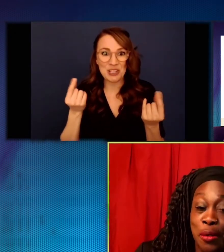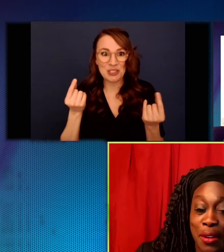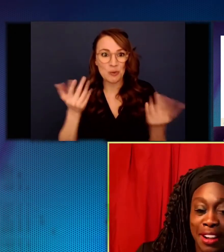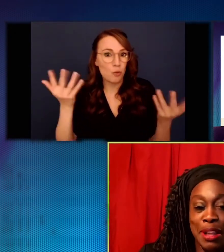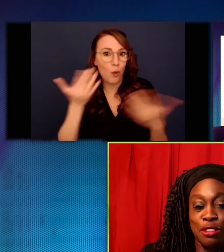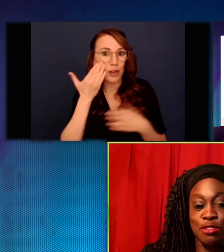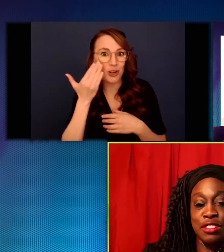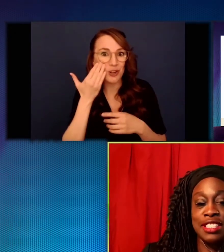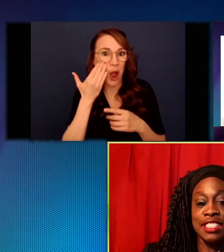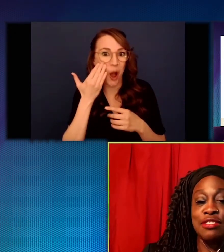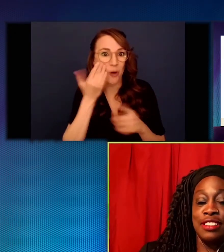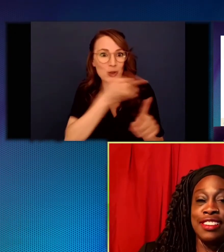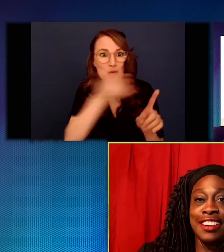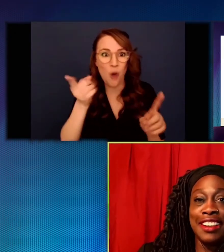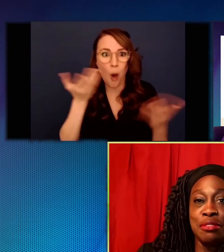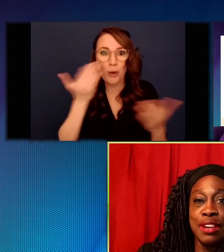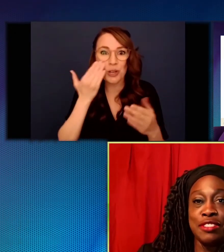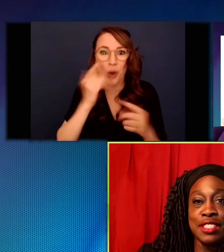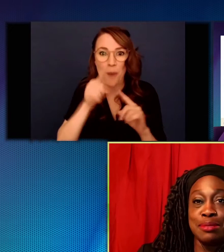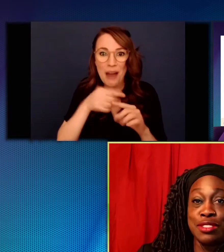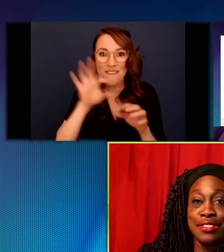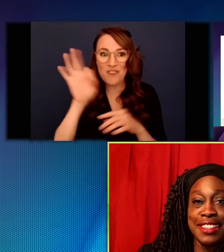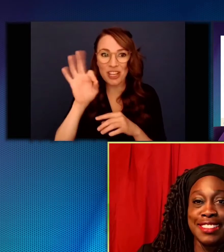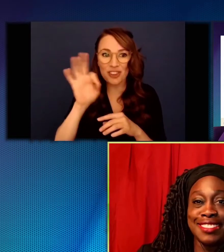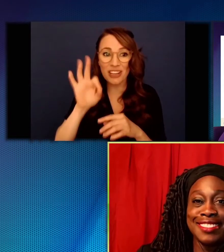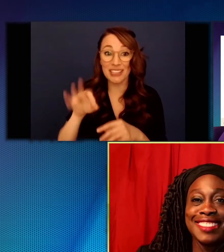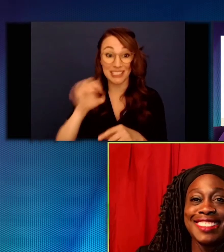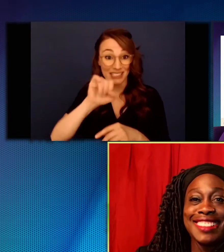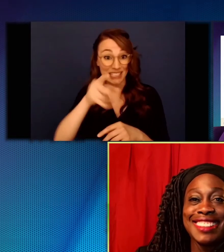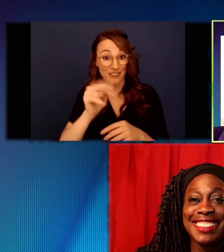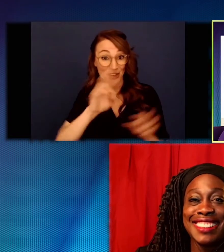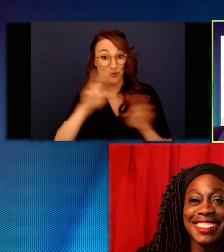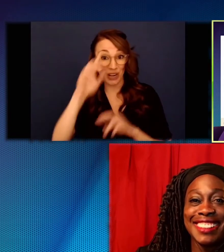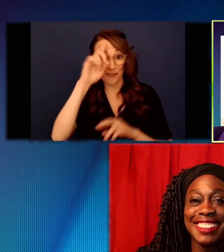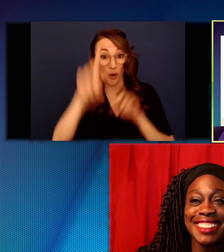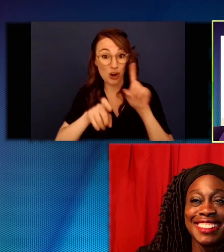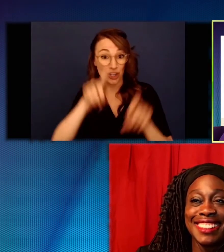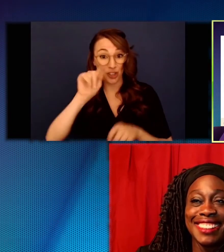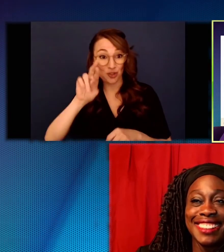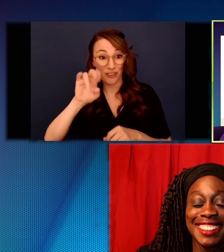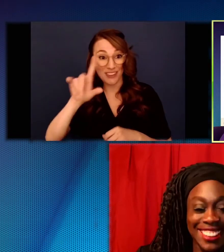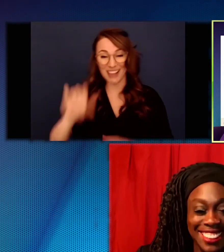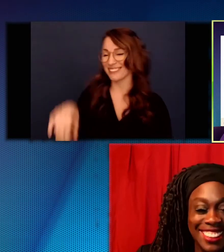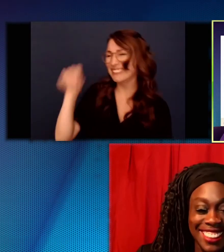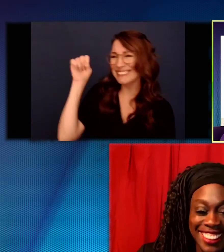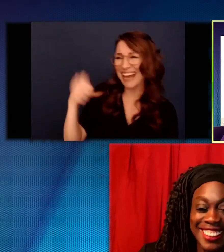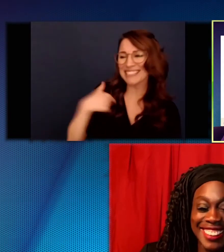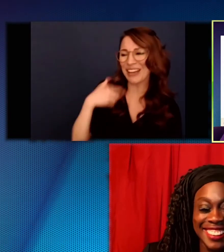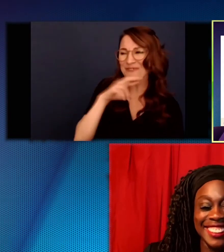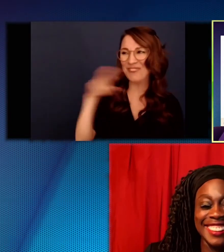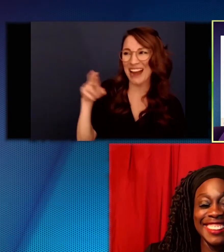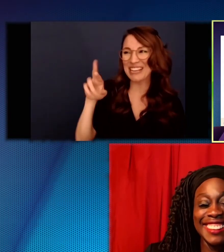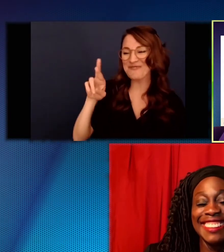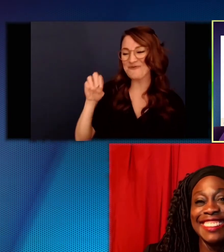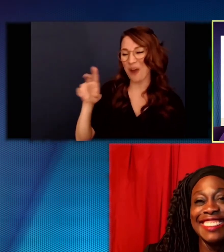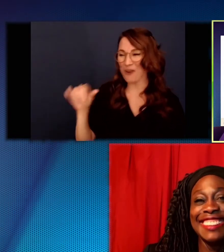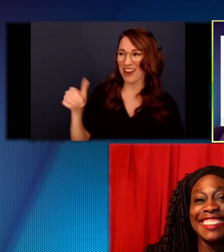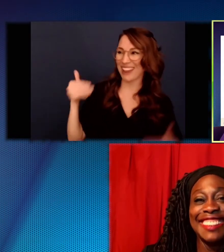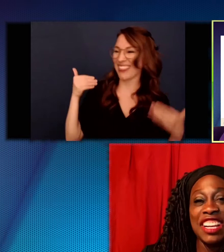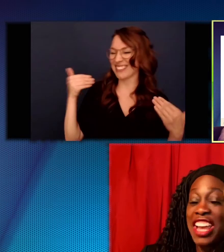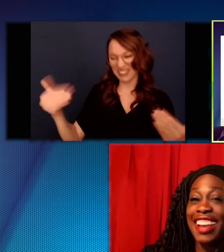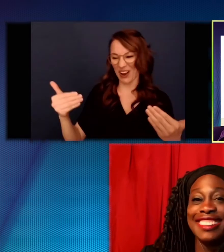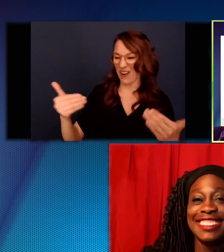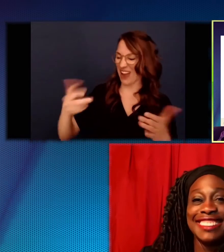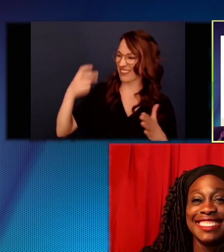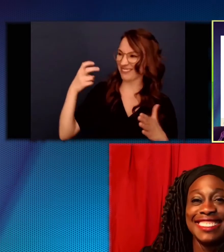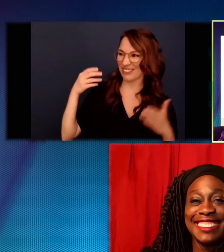know about Frederick. Stephen, are you ready for some trivia? Why, yes, I am, Rona. Why don't we get right to it? And Okay.